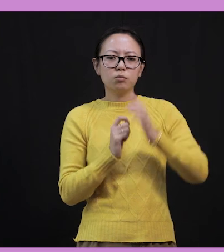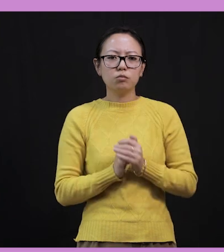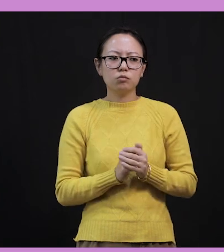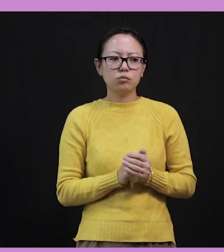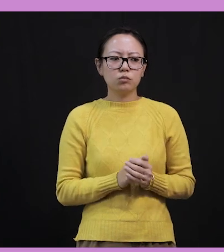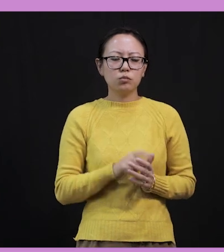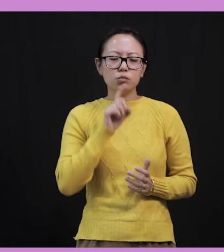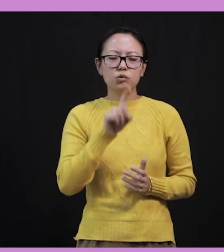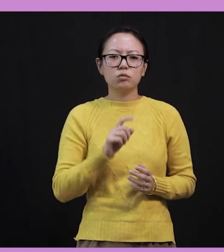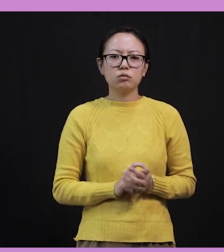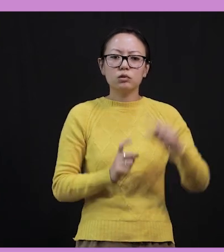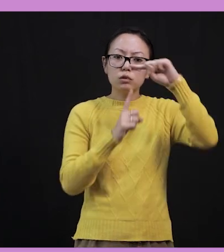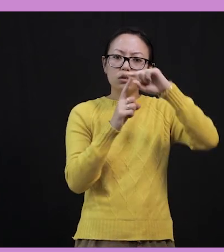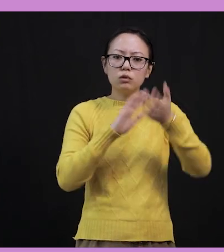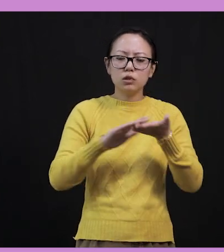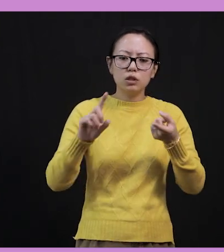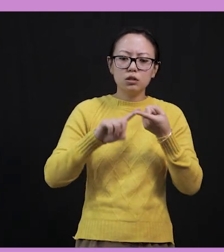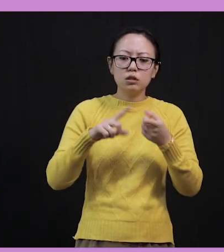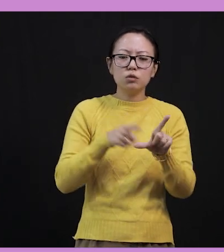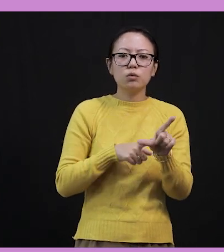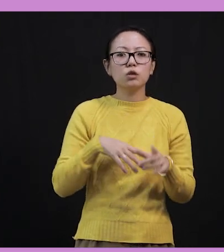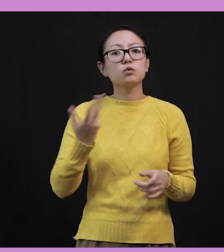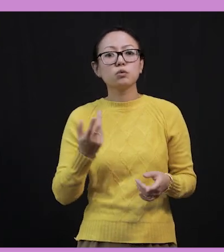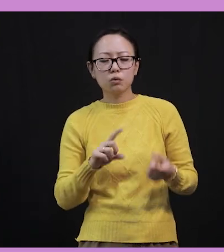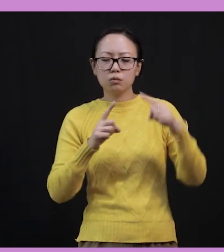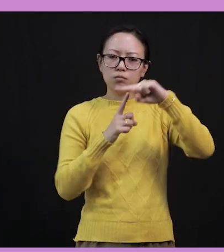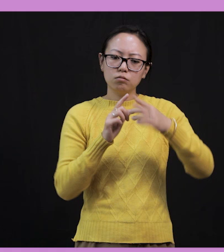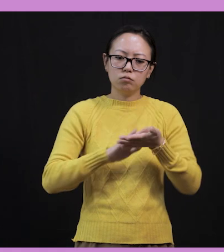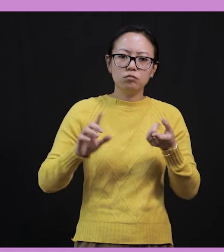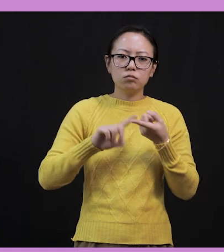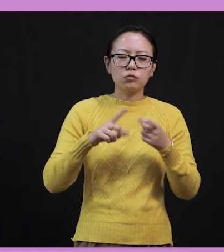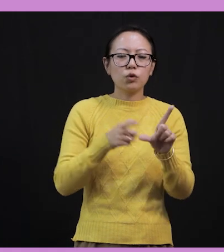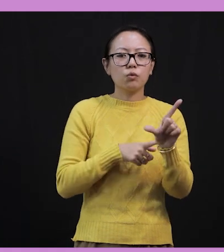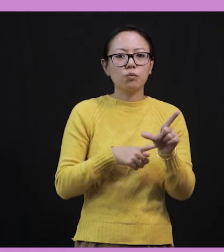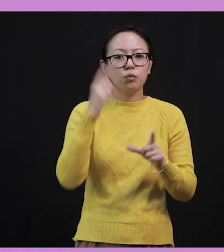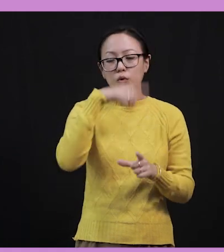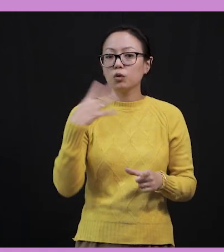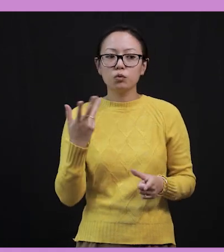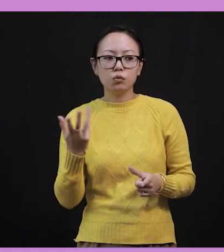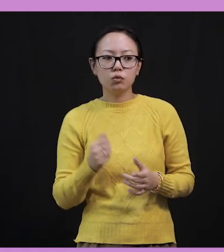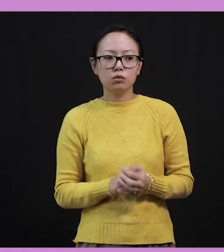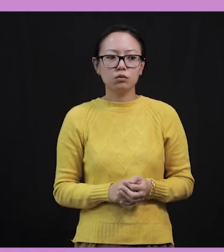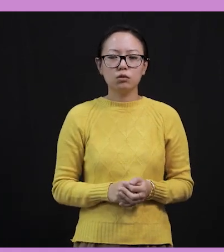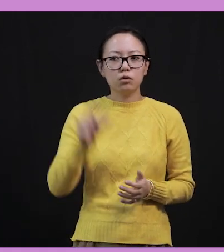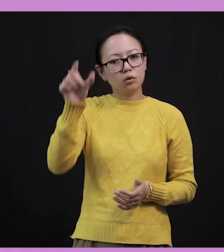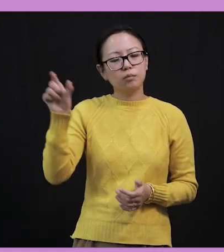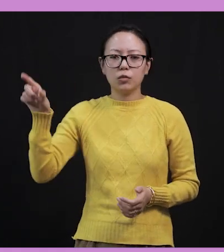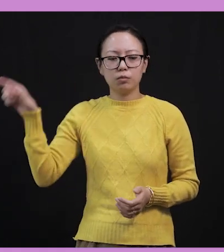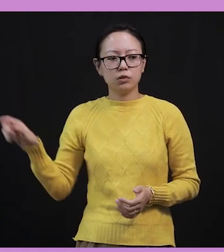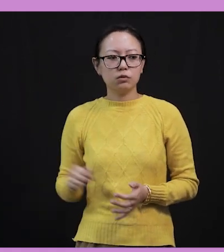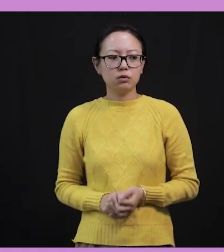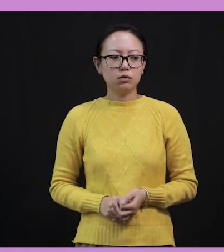are the people who know about that garden snake. Next one. Who is I in this poem?